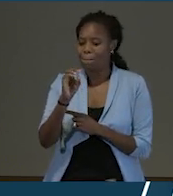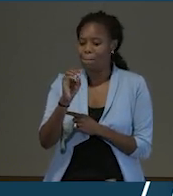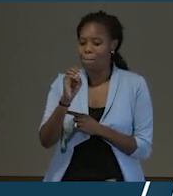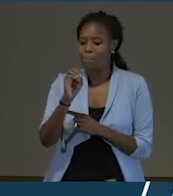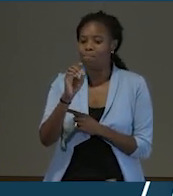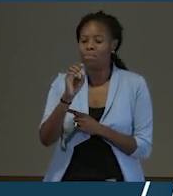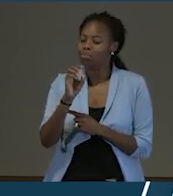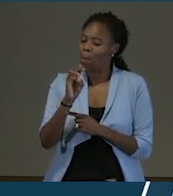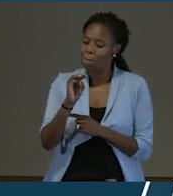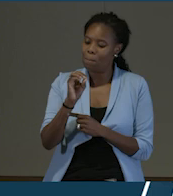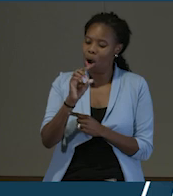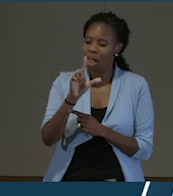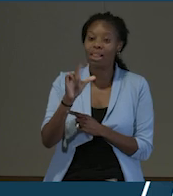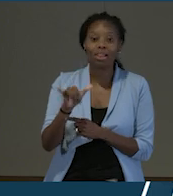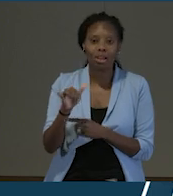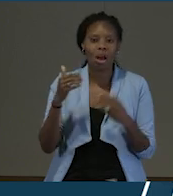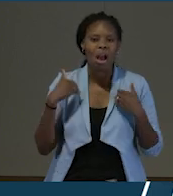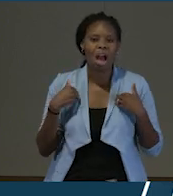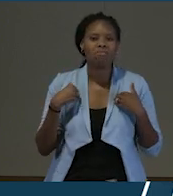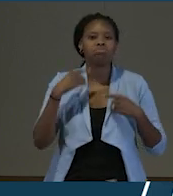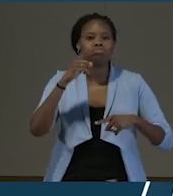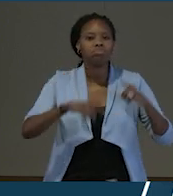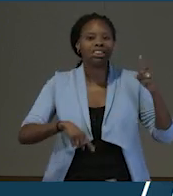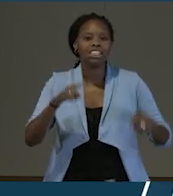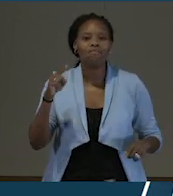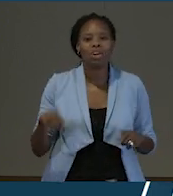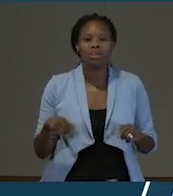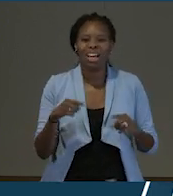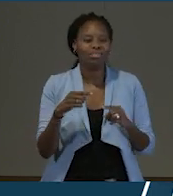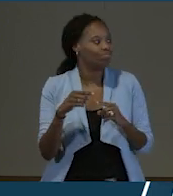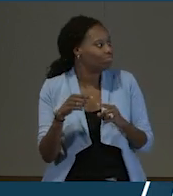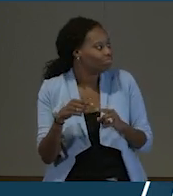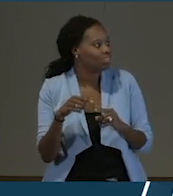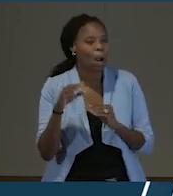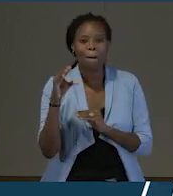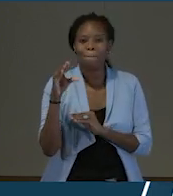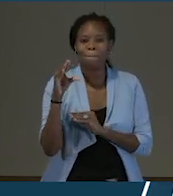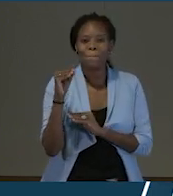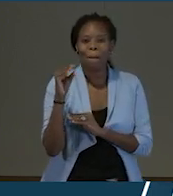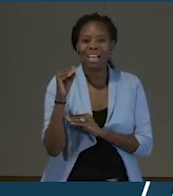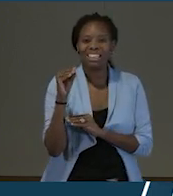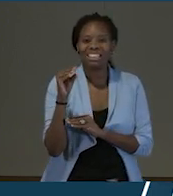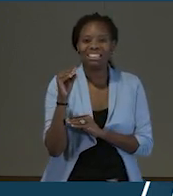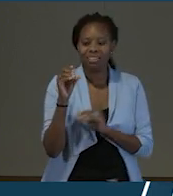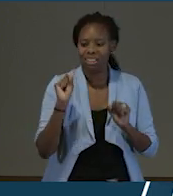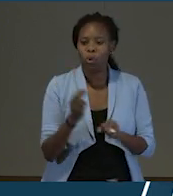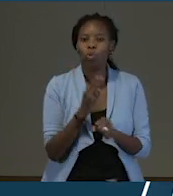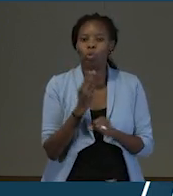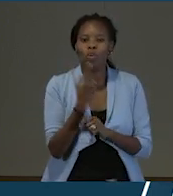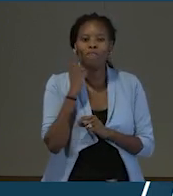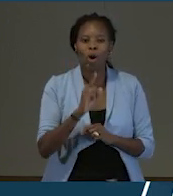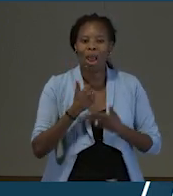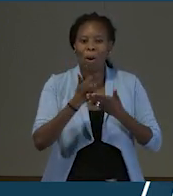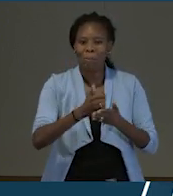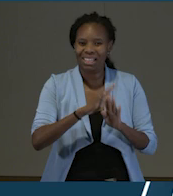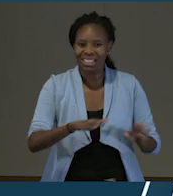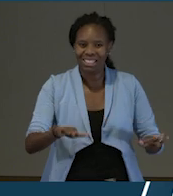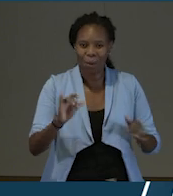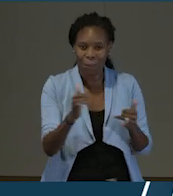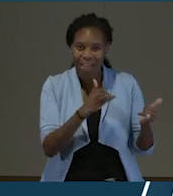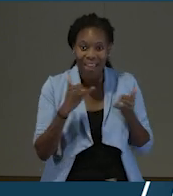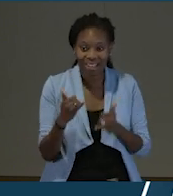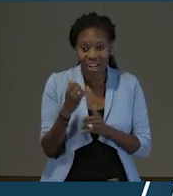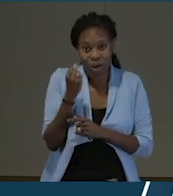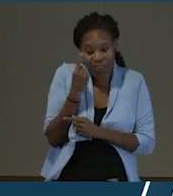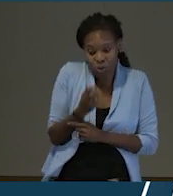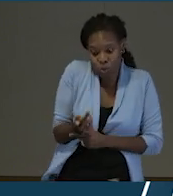groups to help facilitate discussion in different topics. Wally and Molly are siblings, and they often have